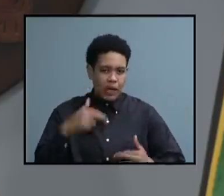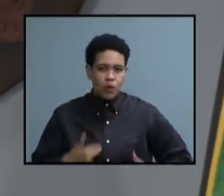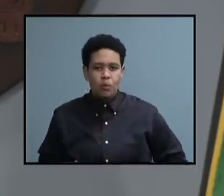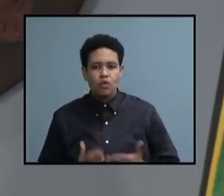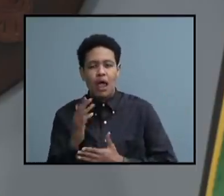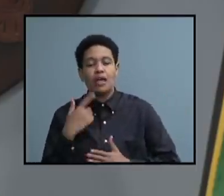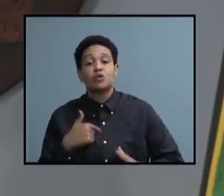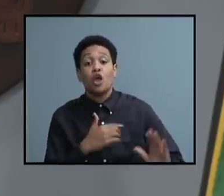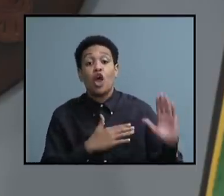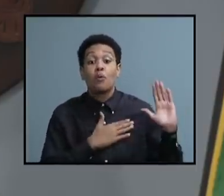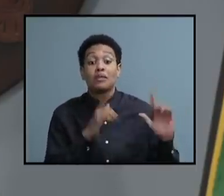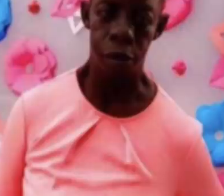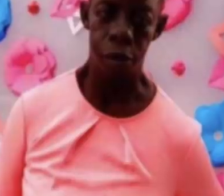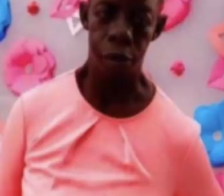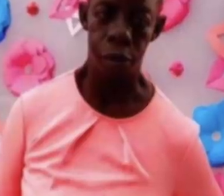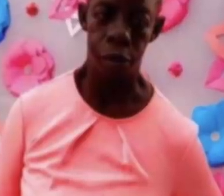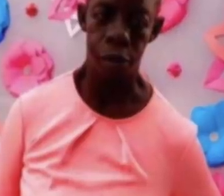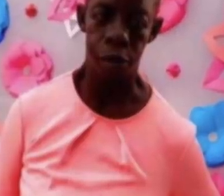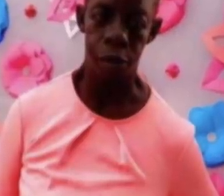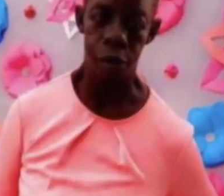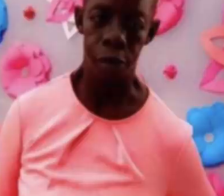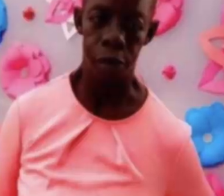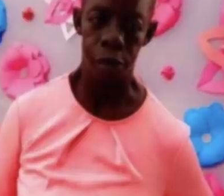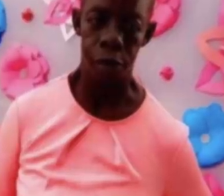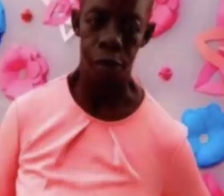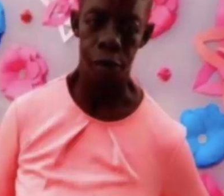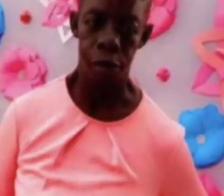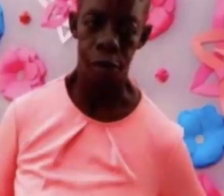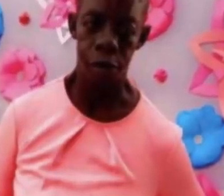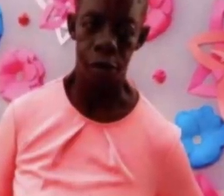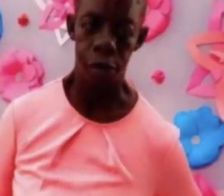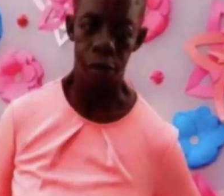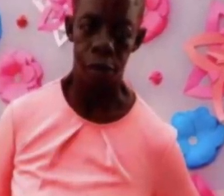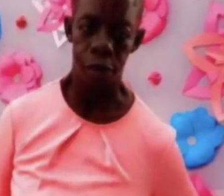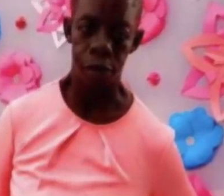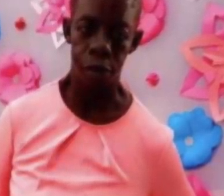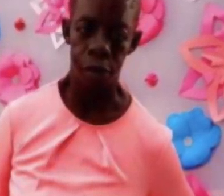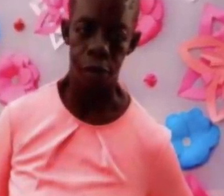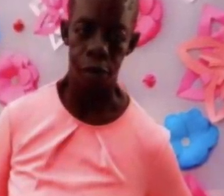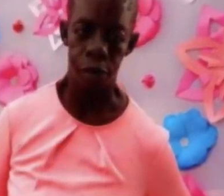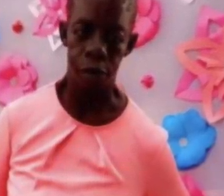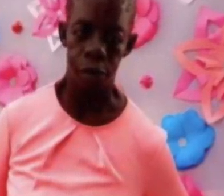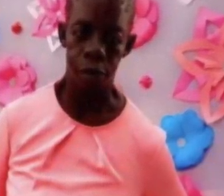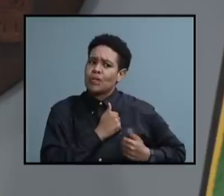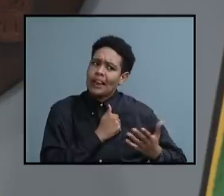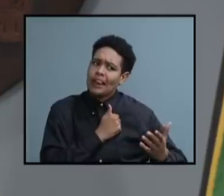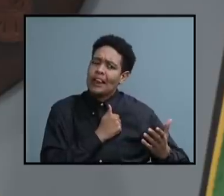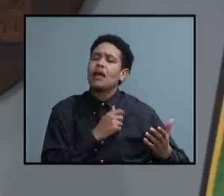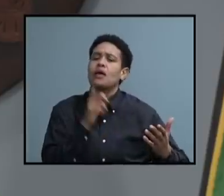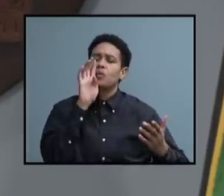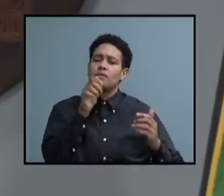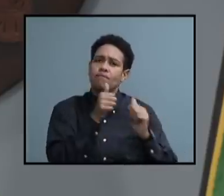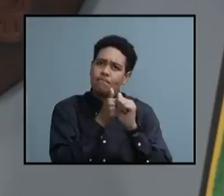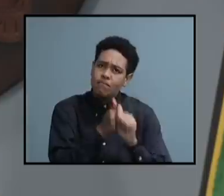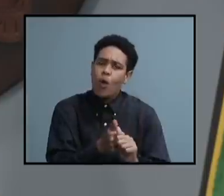to ensuring that if there's any evidence of abuse of any of our citizens by our soldiers, that they will follow